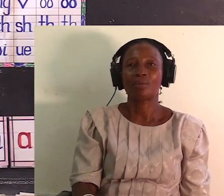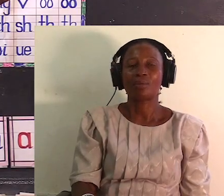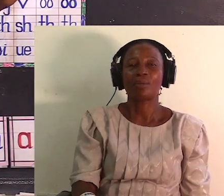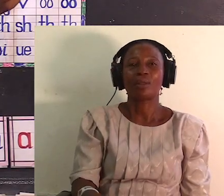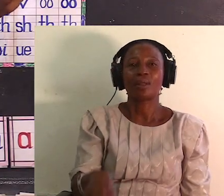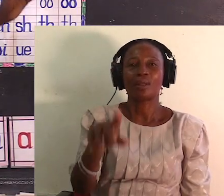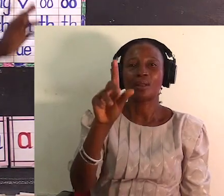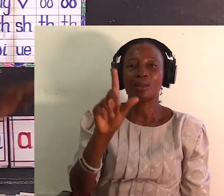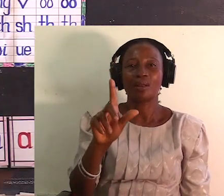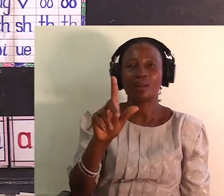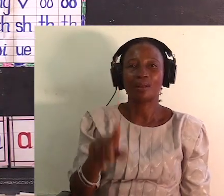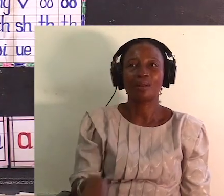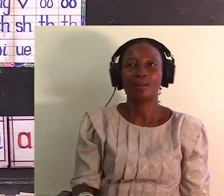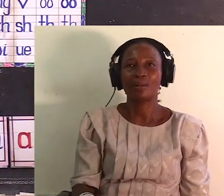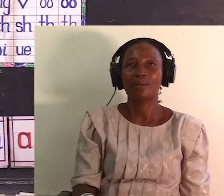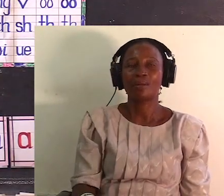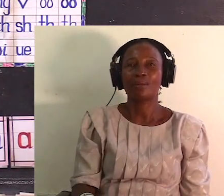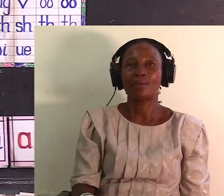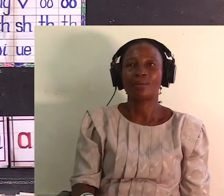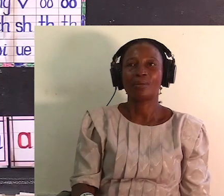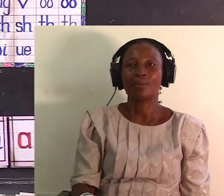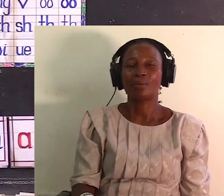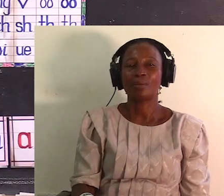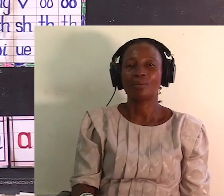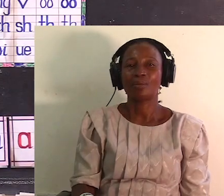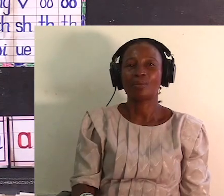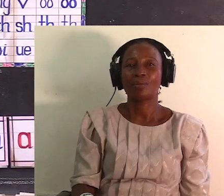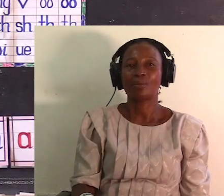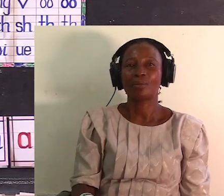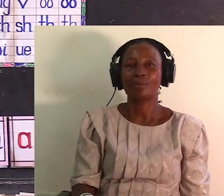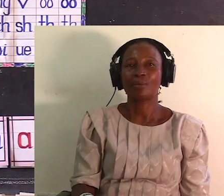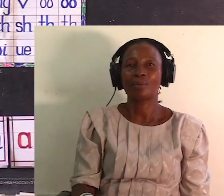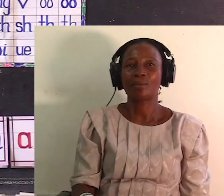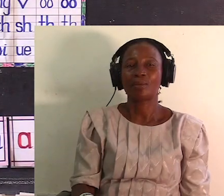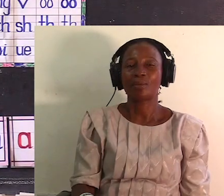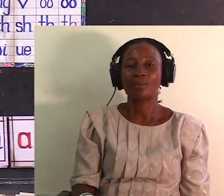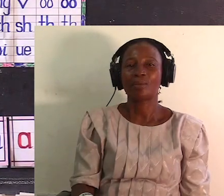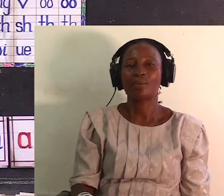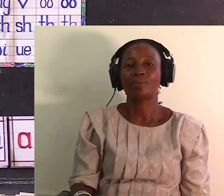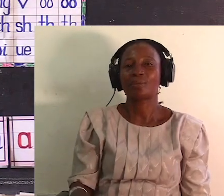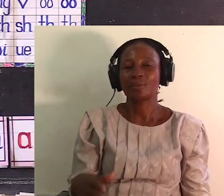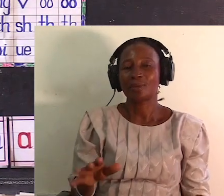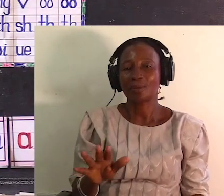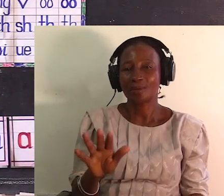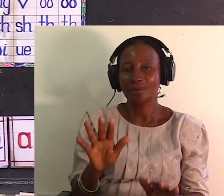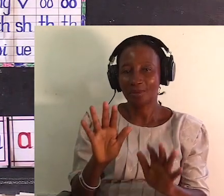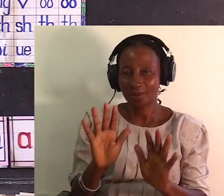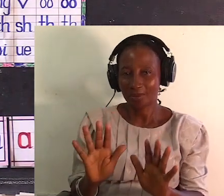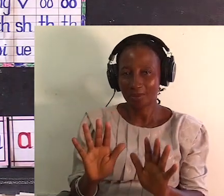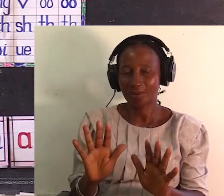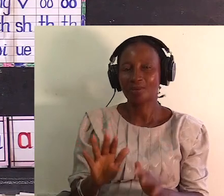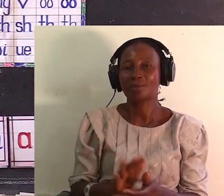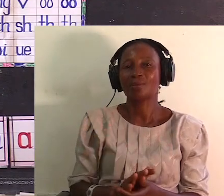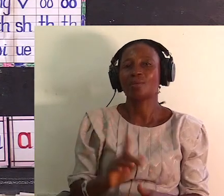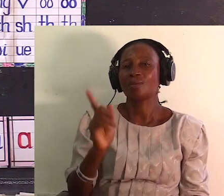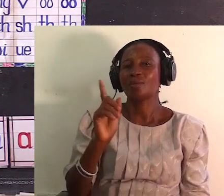the L, and I will pause there. I will pause there. So